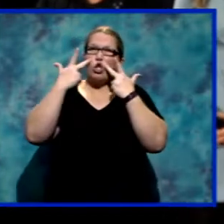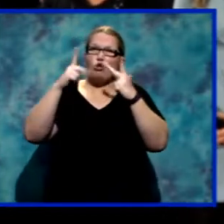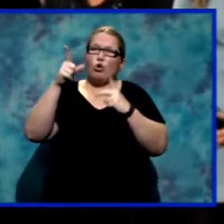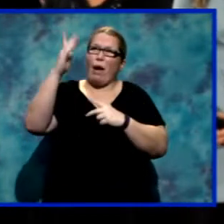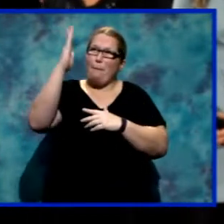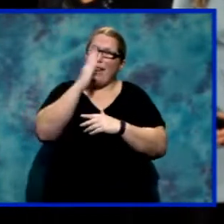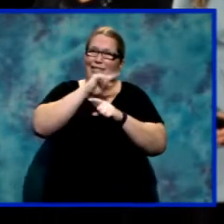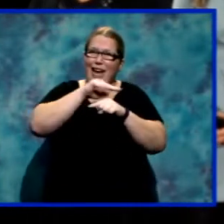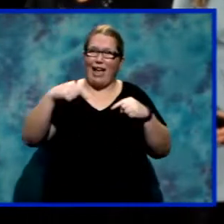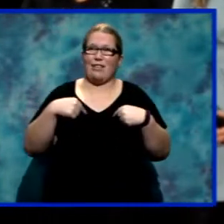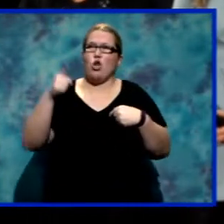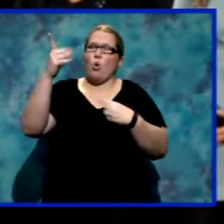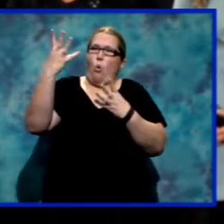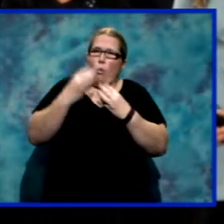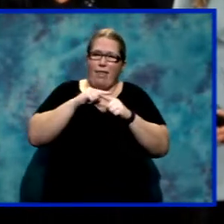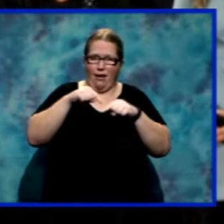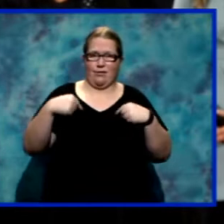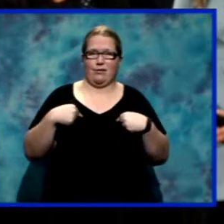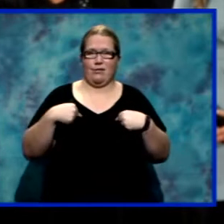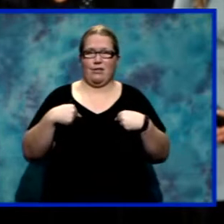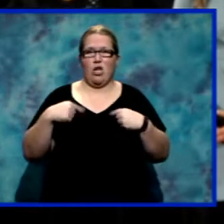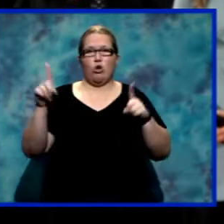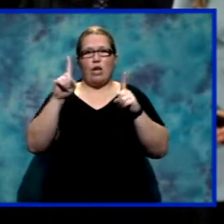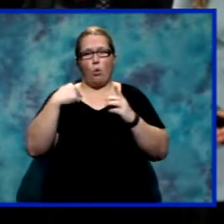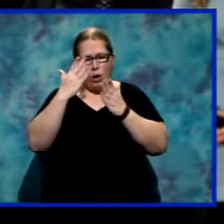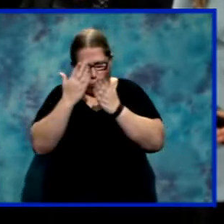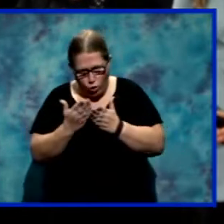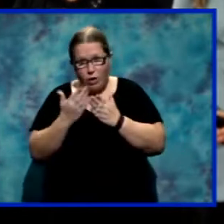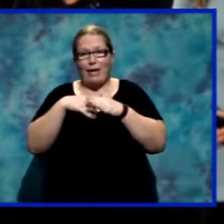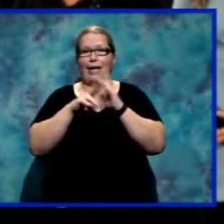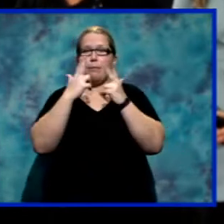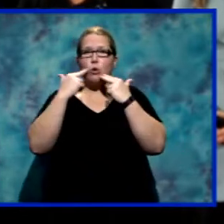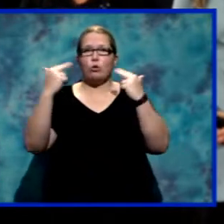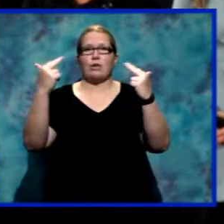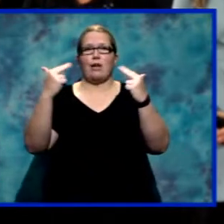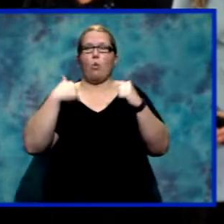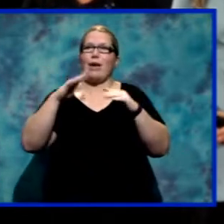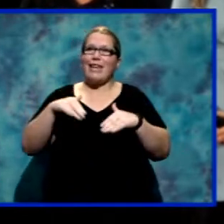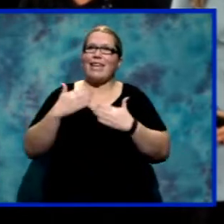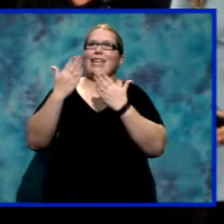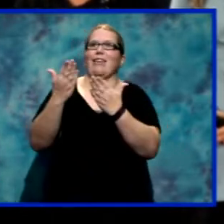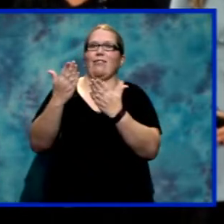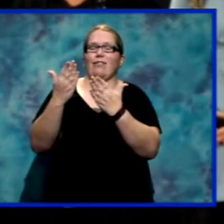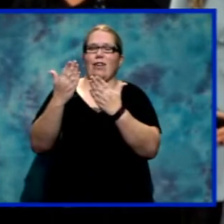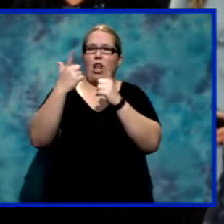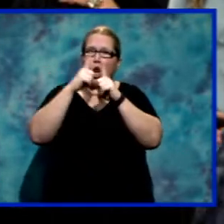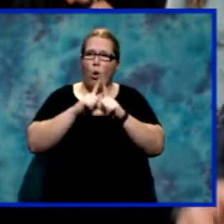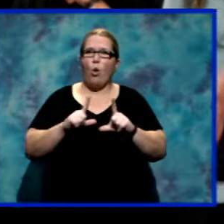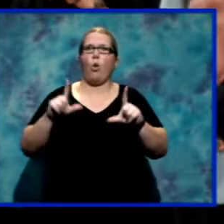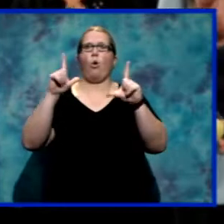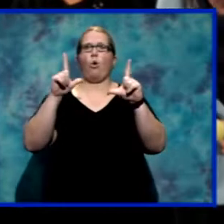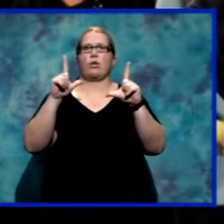us and you are with us. And today as we worship in music, we give, and Lord, as